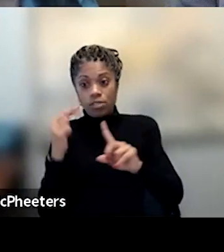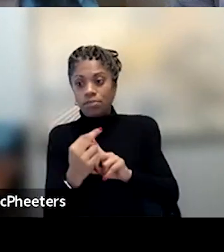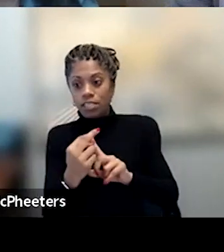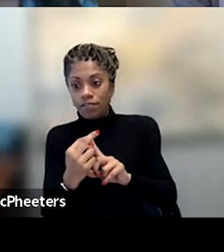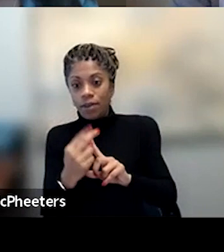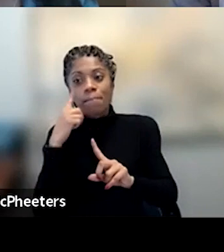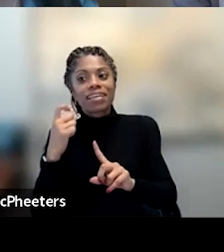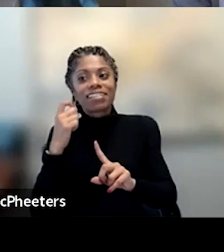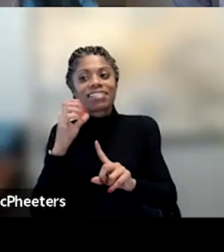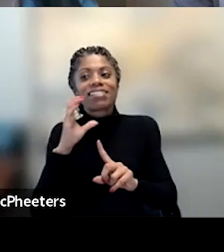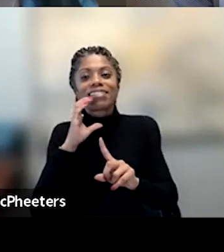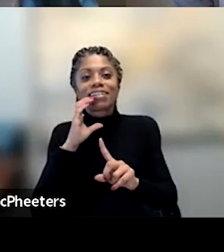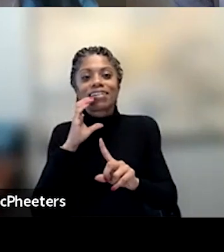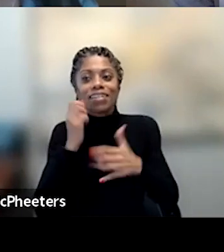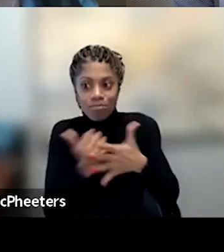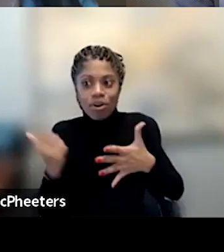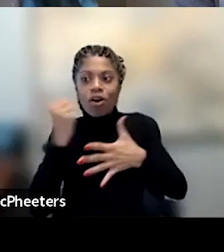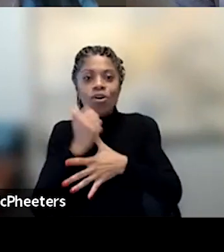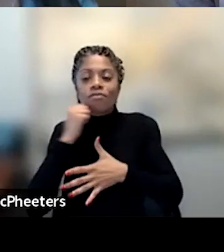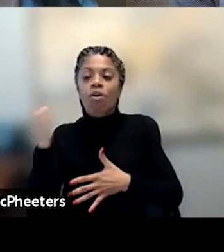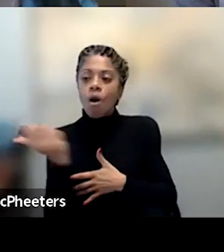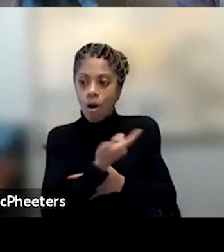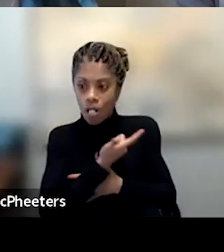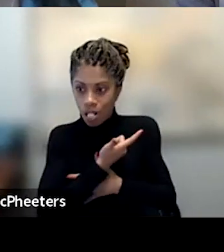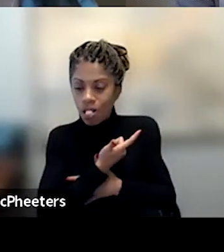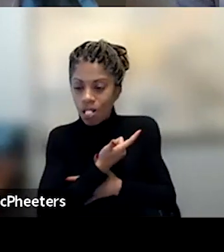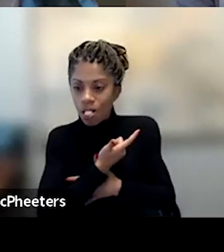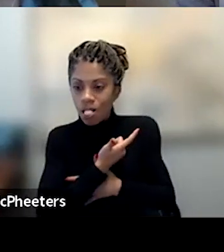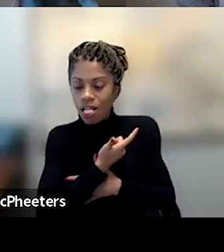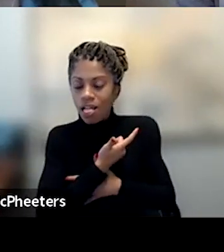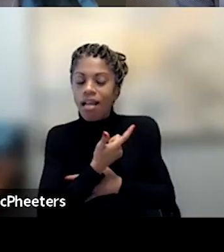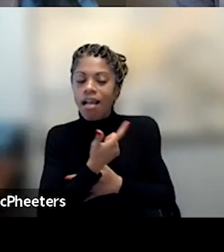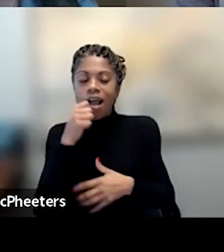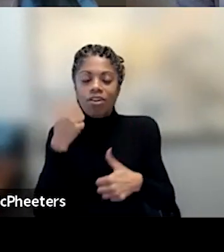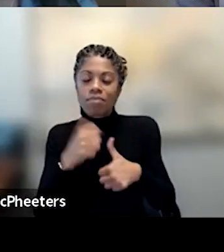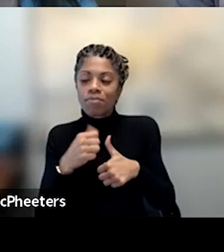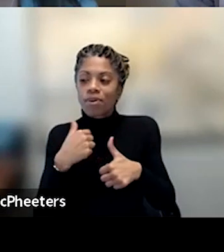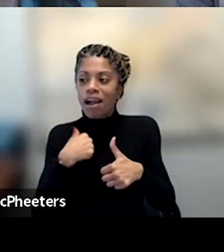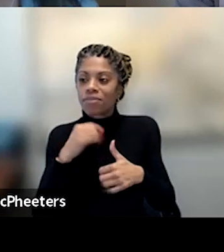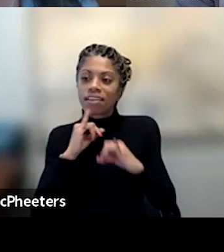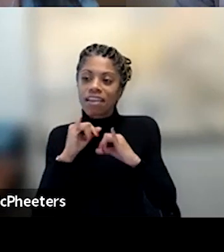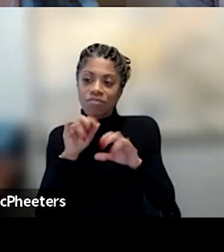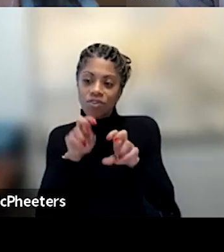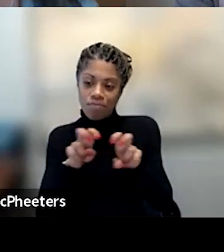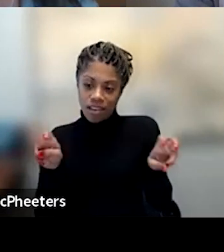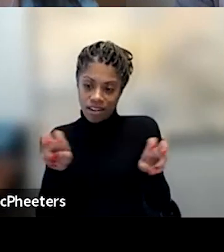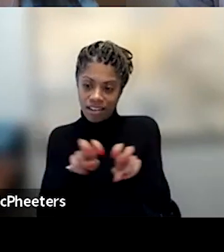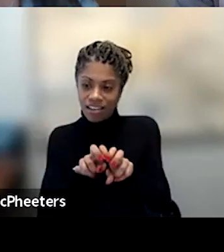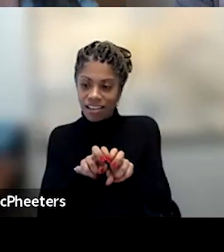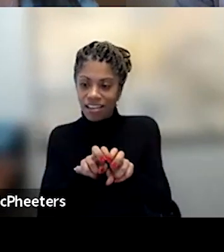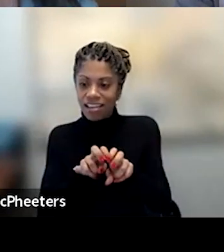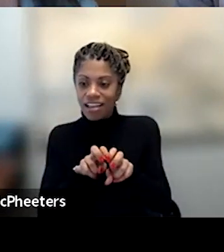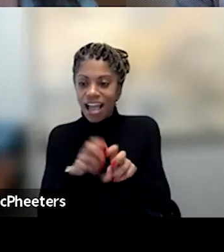across the board. I remember interviewing one of my recent colleagues. I was a part of an interview panel. Her name is Yo, if she's